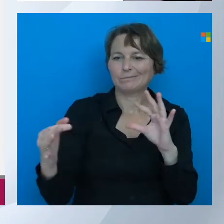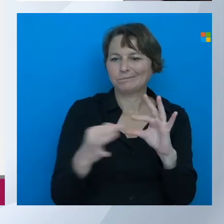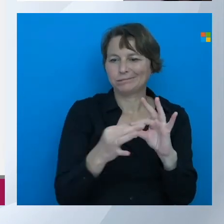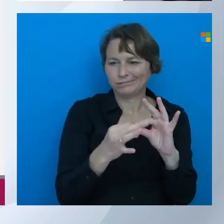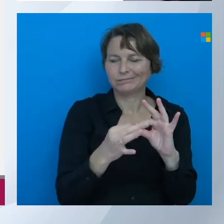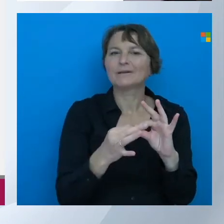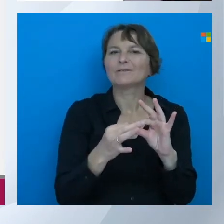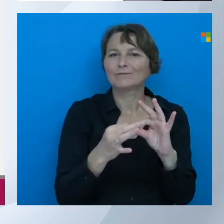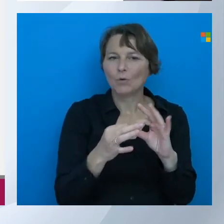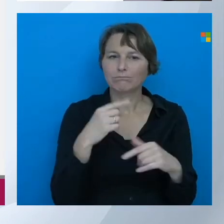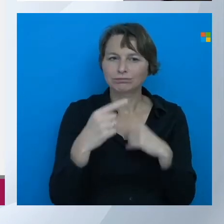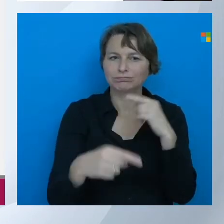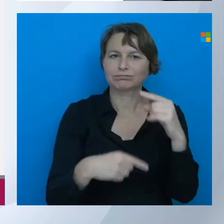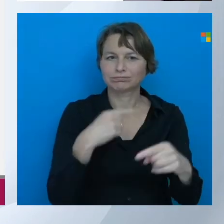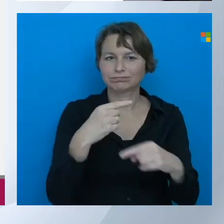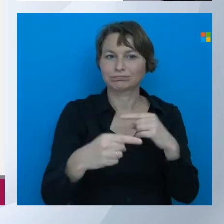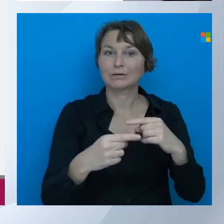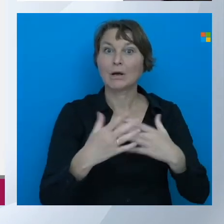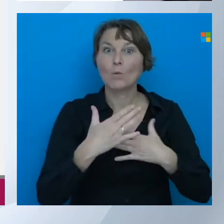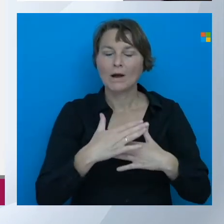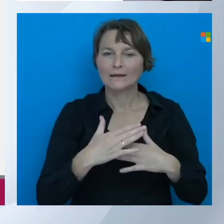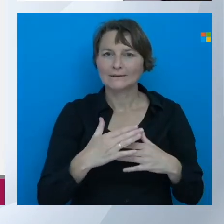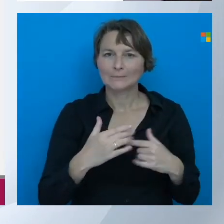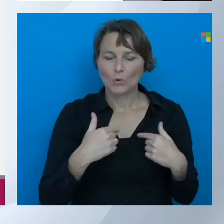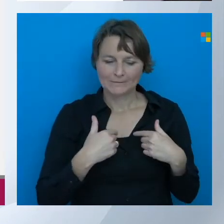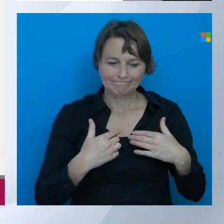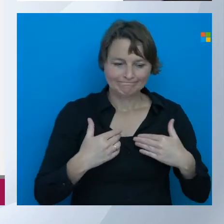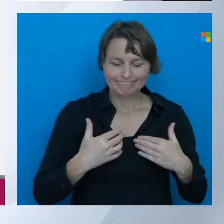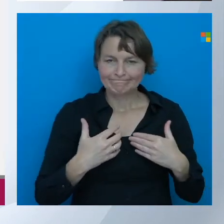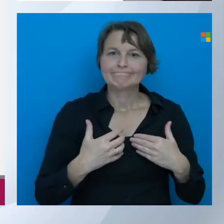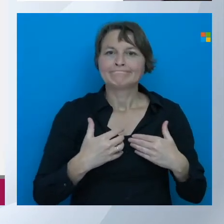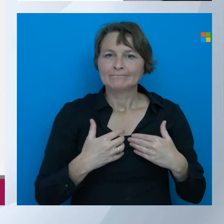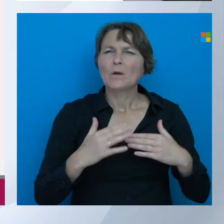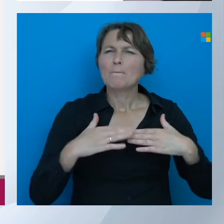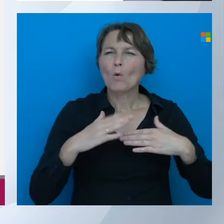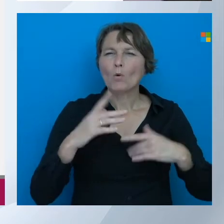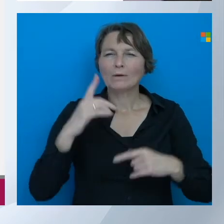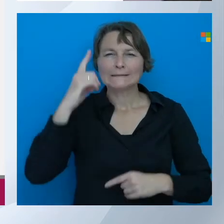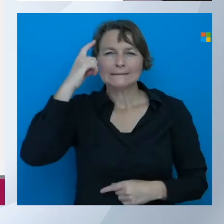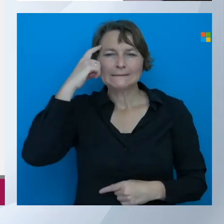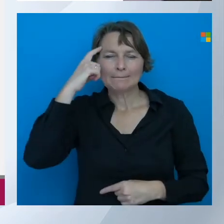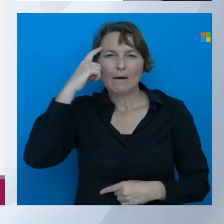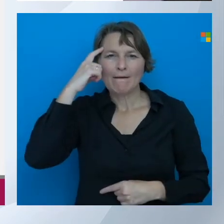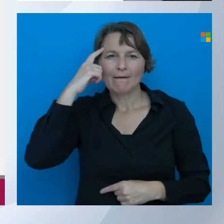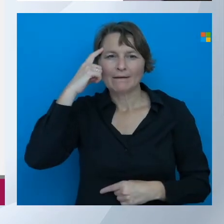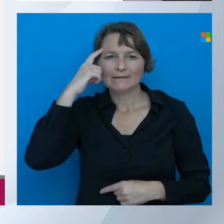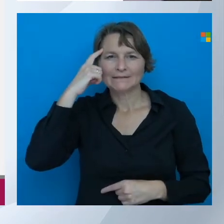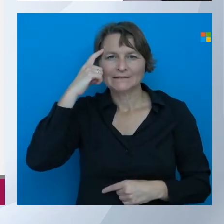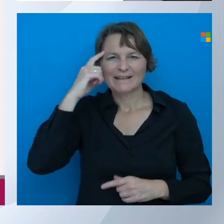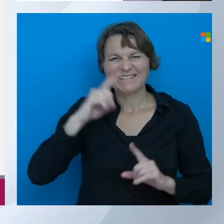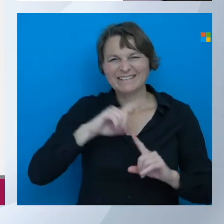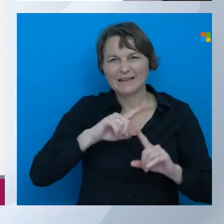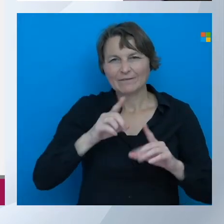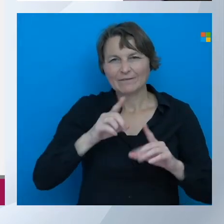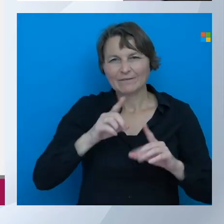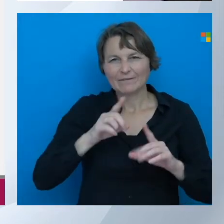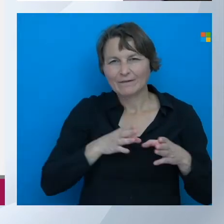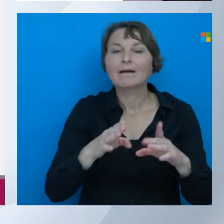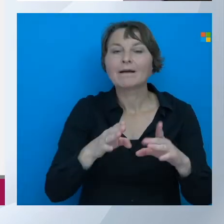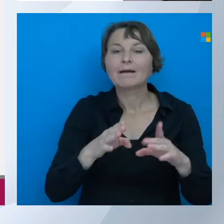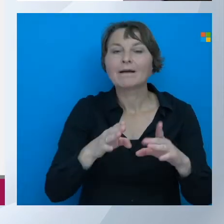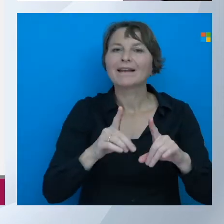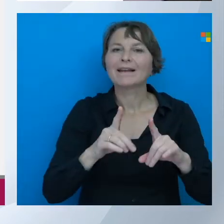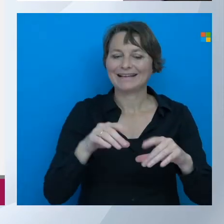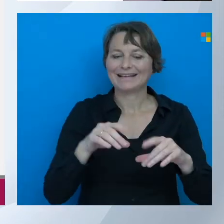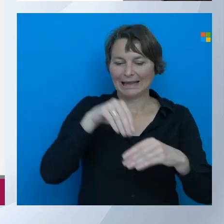myself, there had to be a smarter way to maybe even use services within Azure itself to do